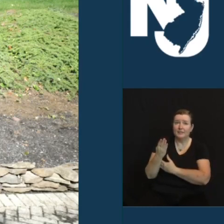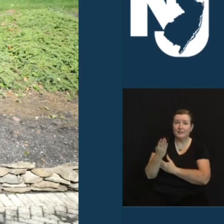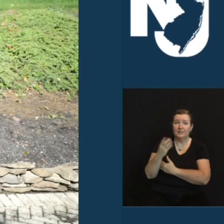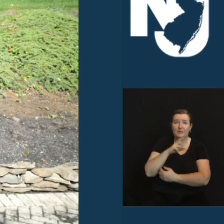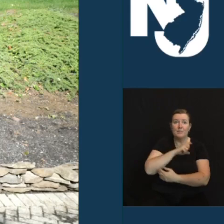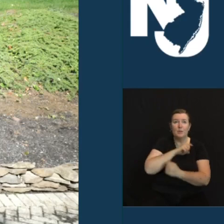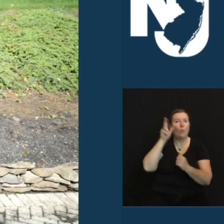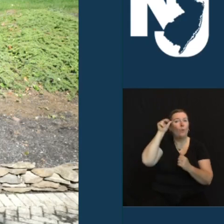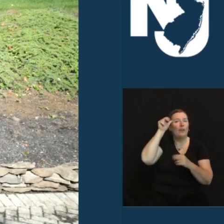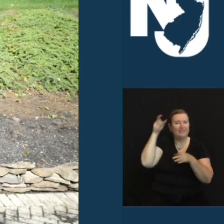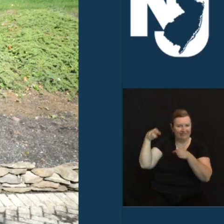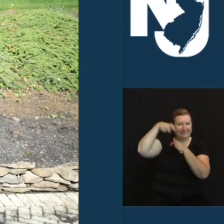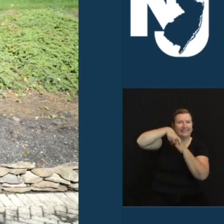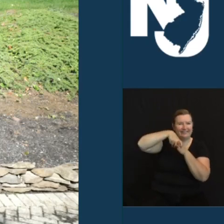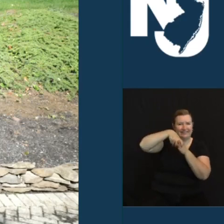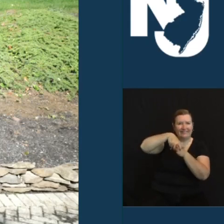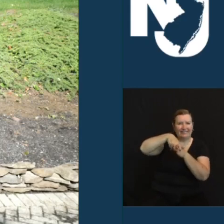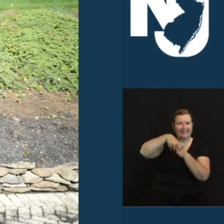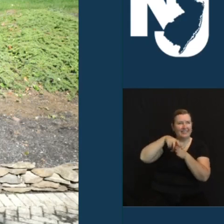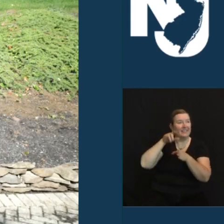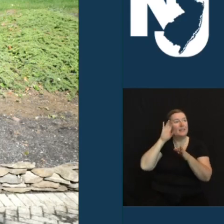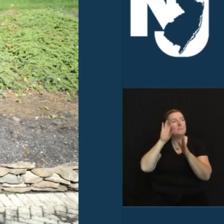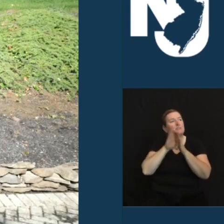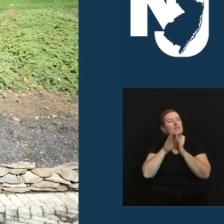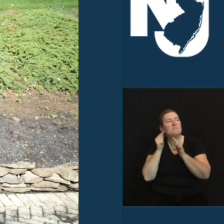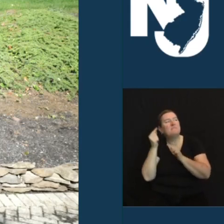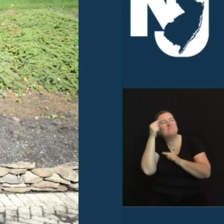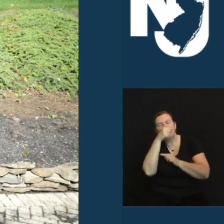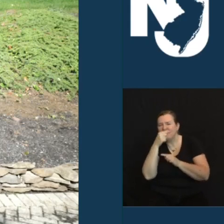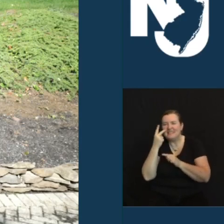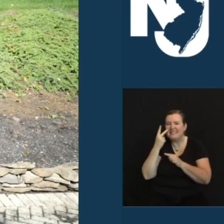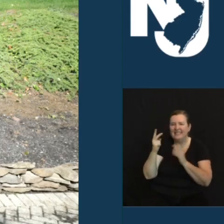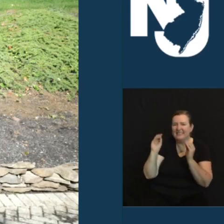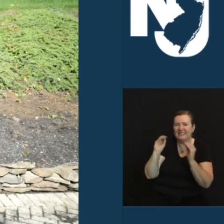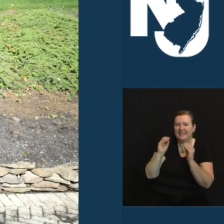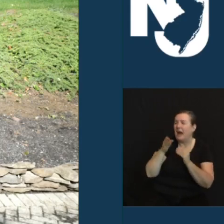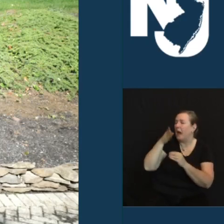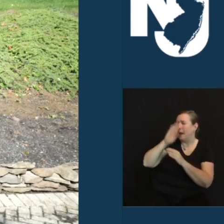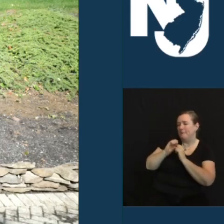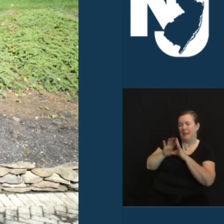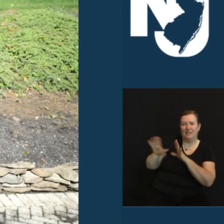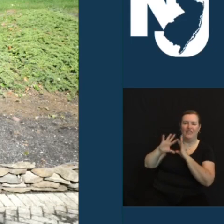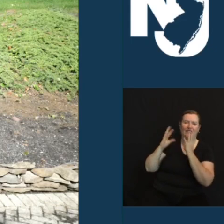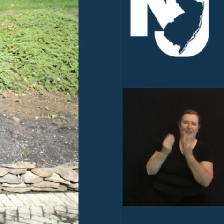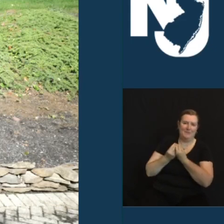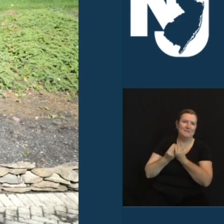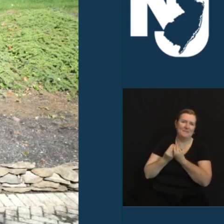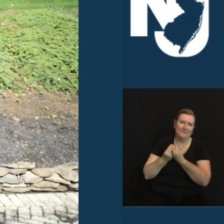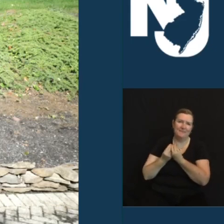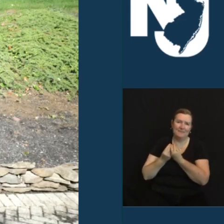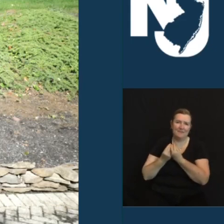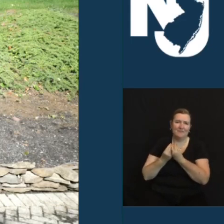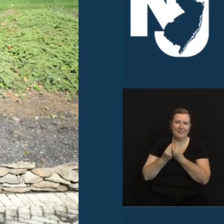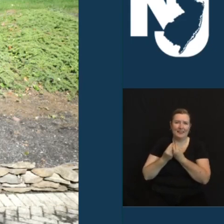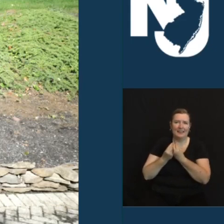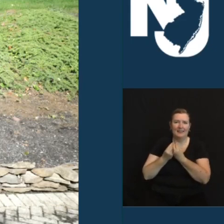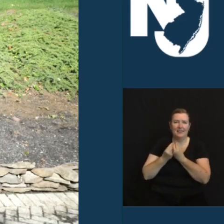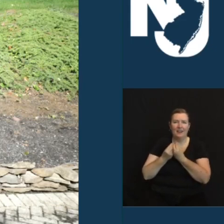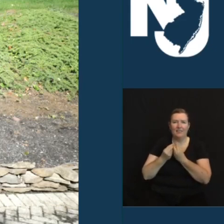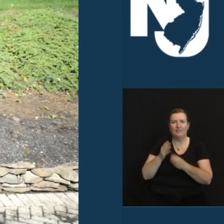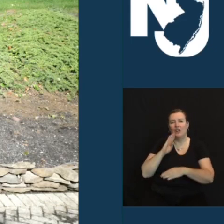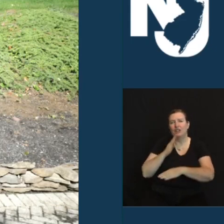I think it certainly fit the bill. So God bless to the Calavito family and to State Trooper Sophia Calavito.